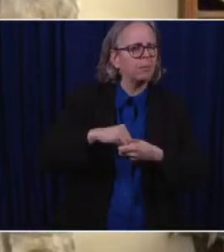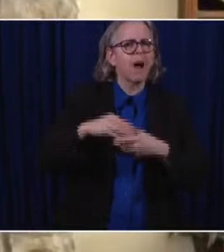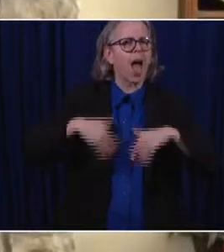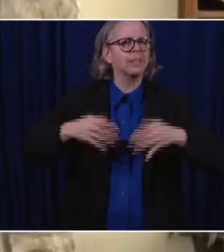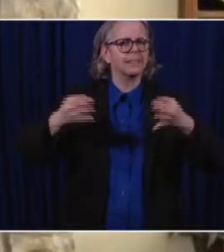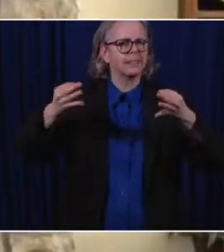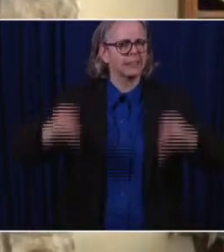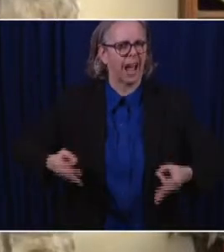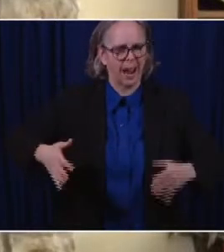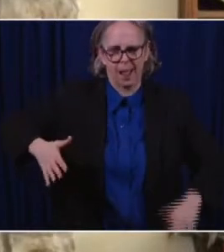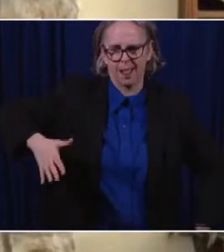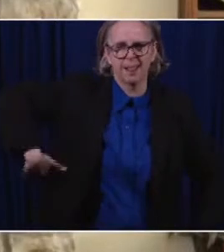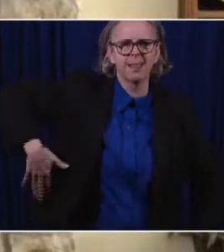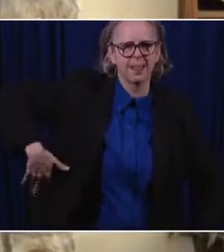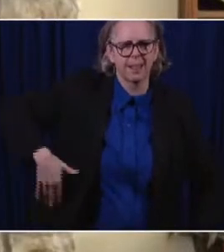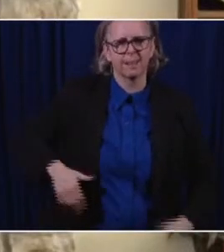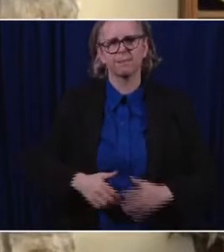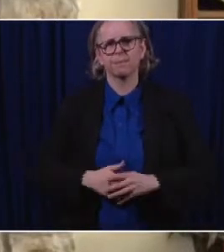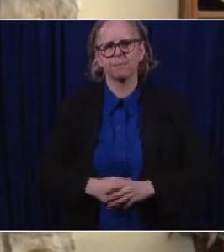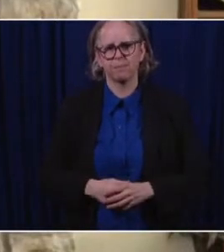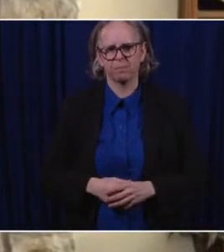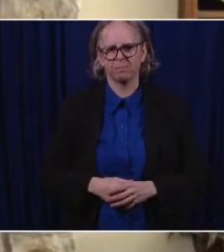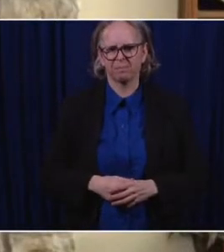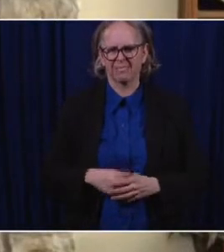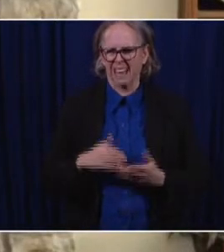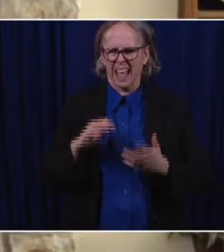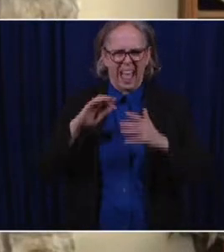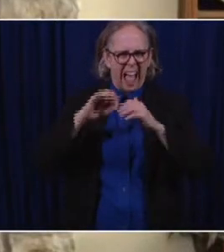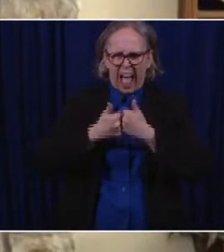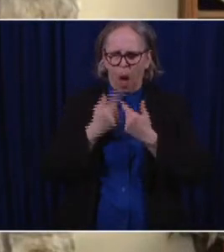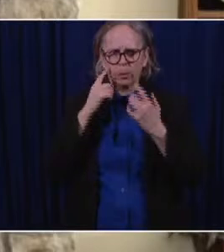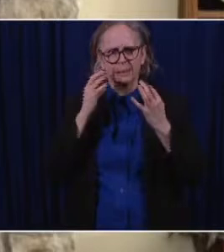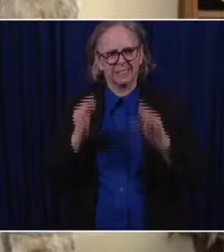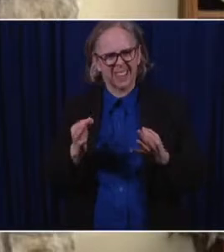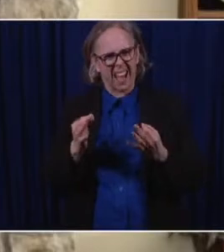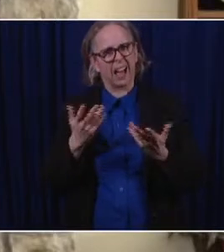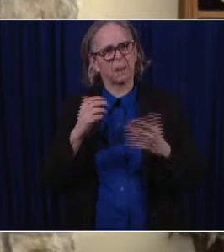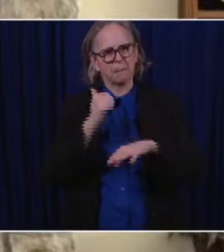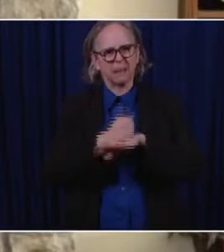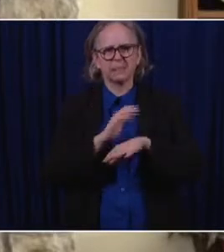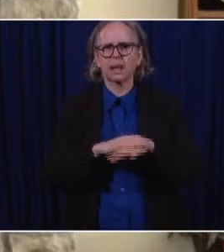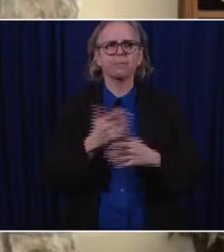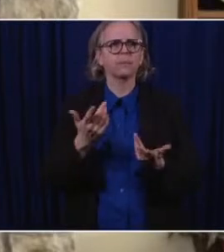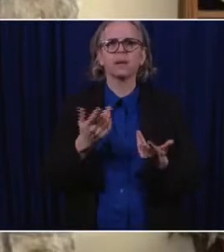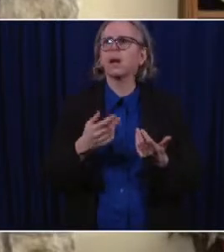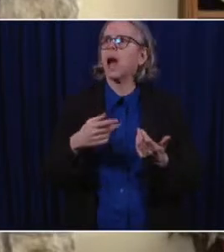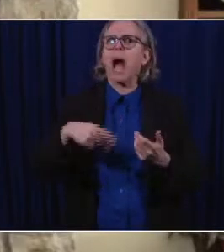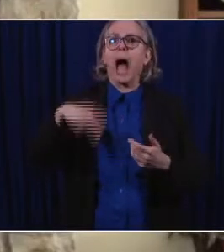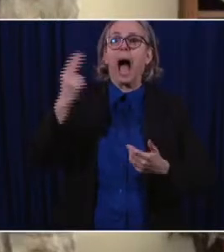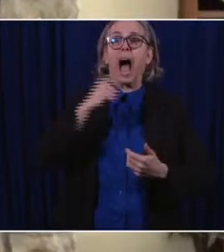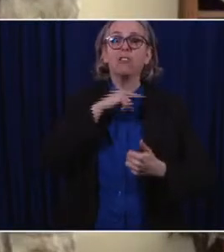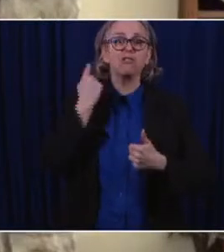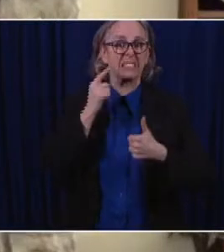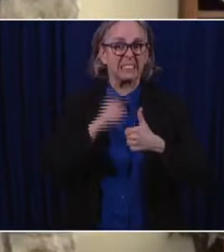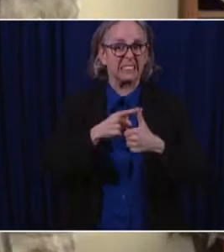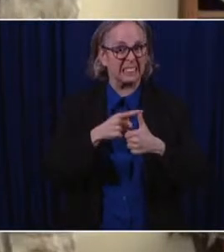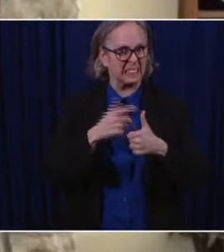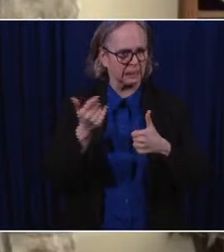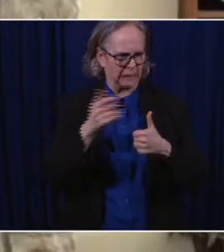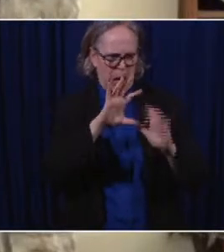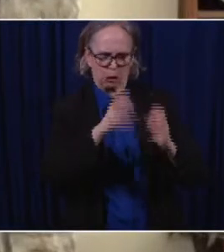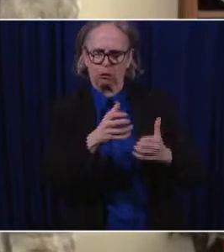is who are the most vulnerable people? Who are the people that, we need to cover as quickly as we